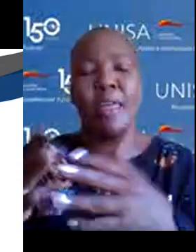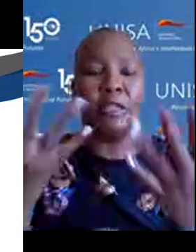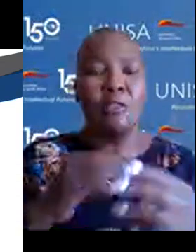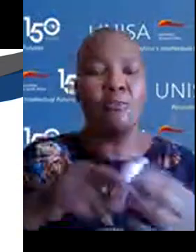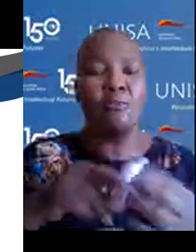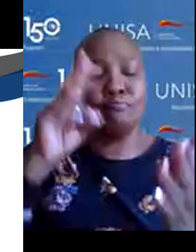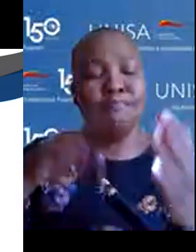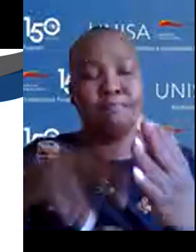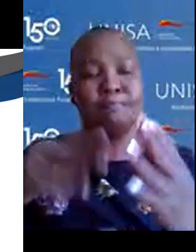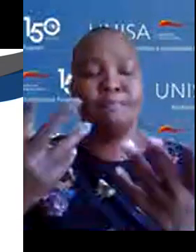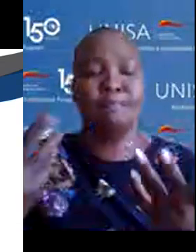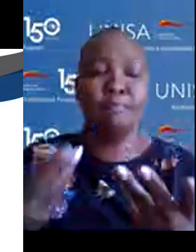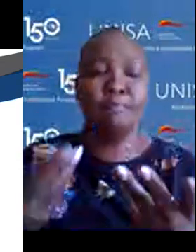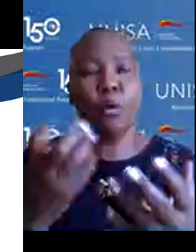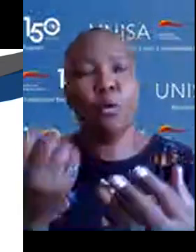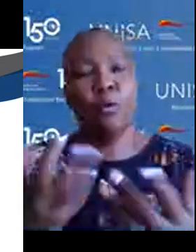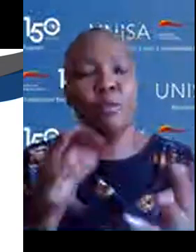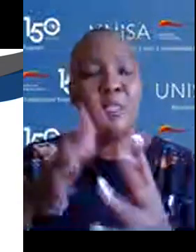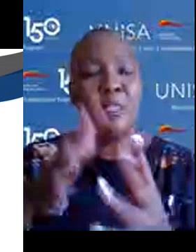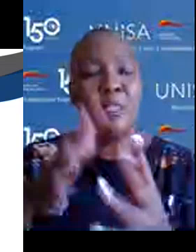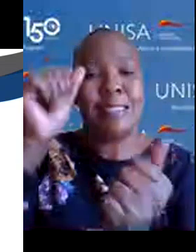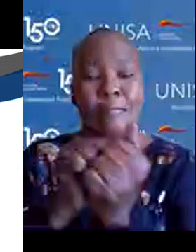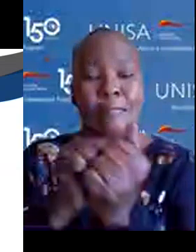reading or have to summarize.